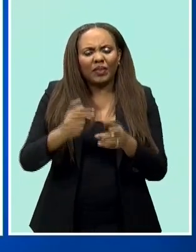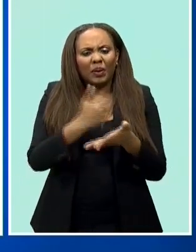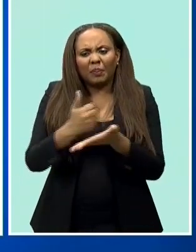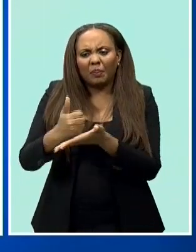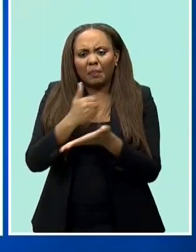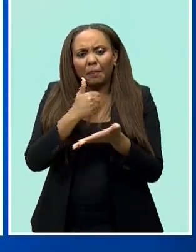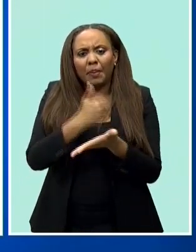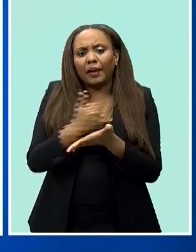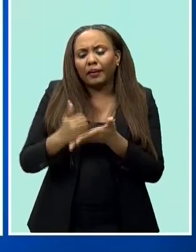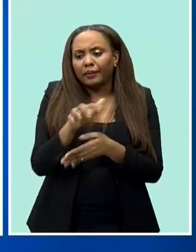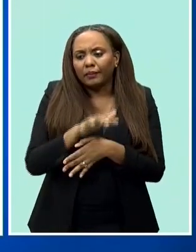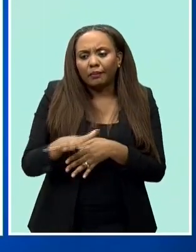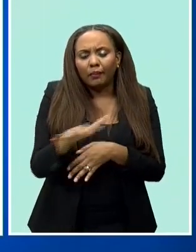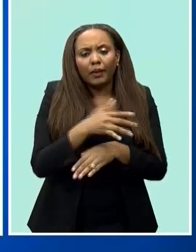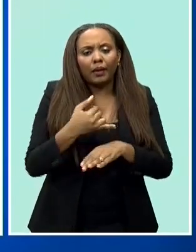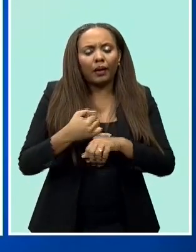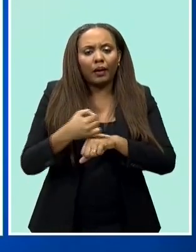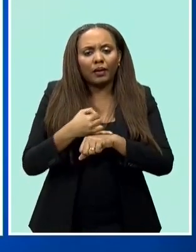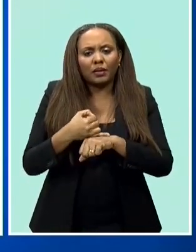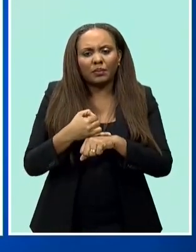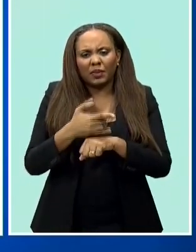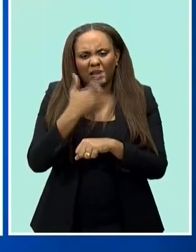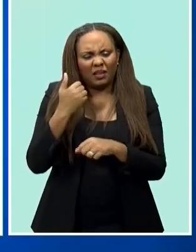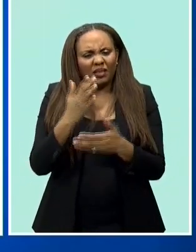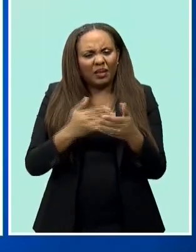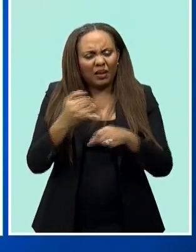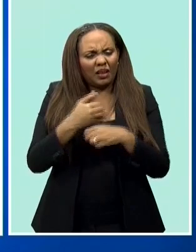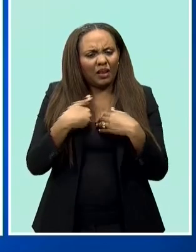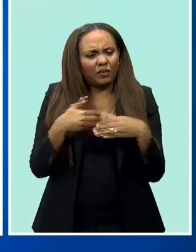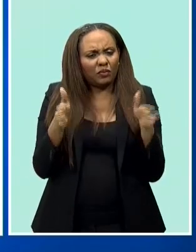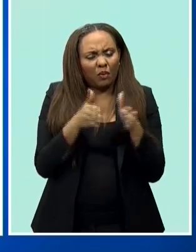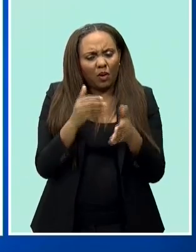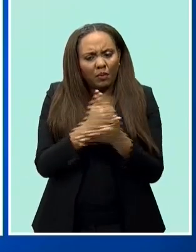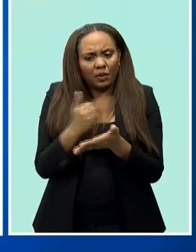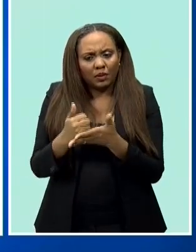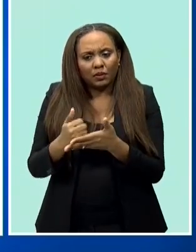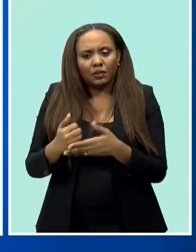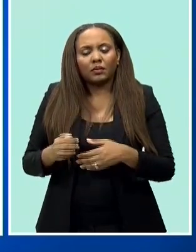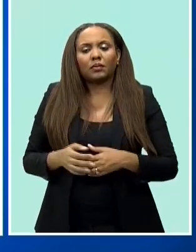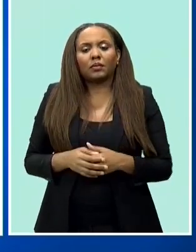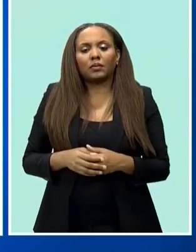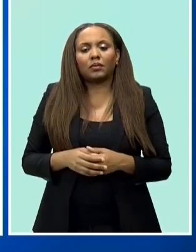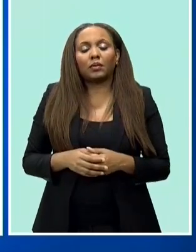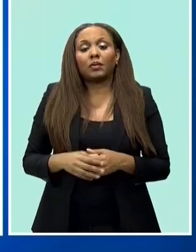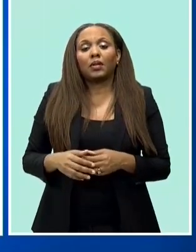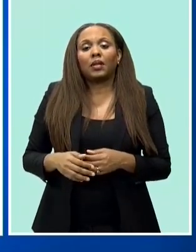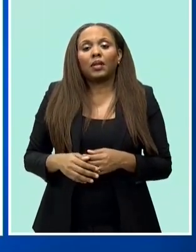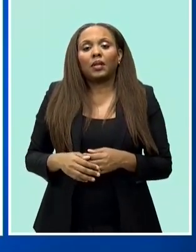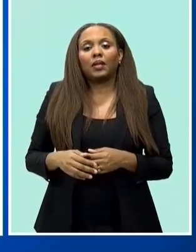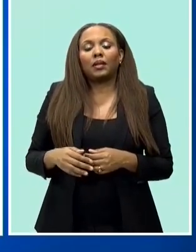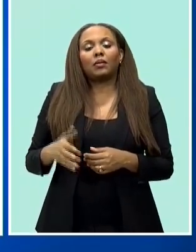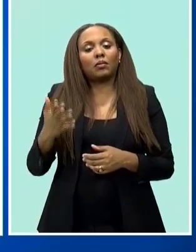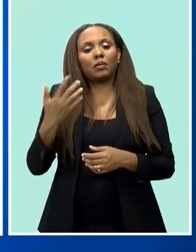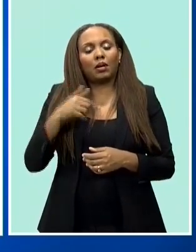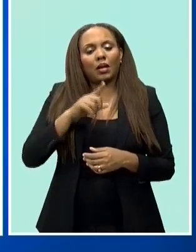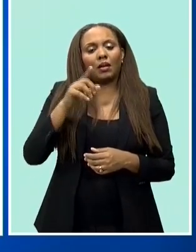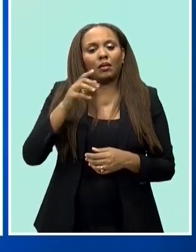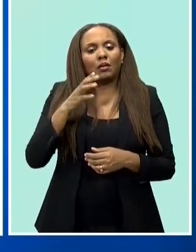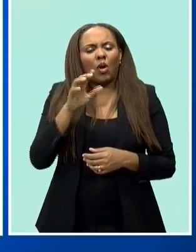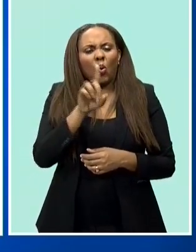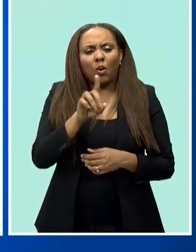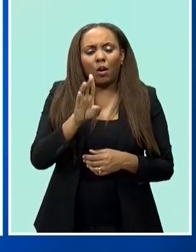ones. My understanding is that there is an informal threshold of about $1 billion, so that generally speaking,